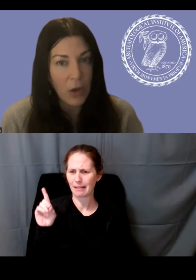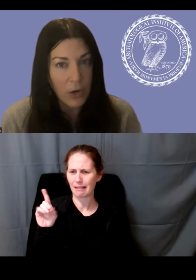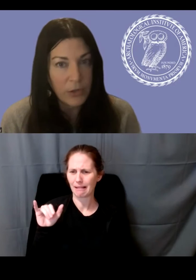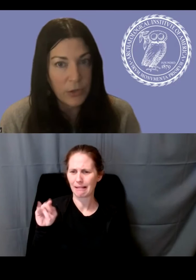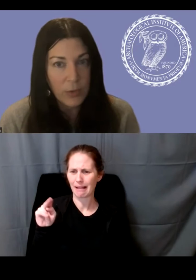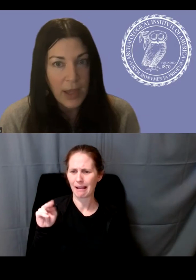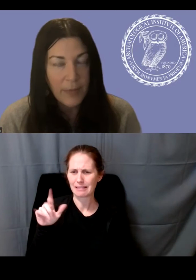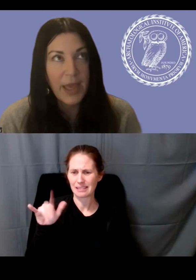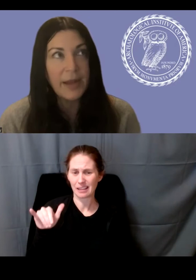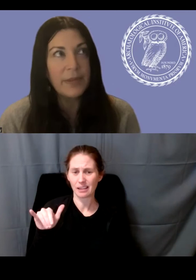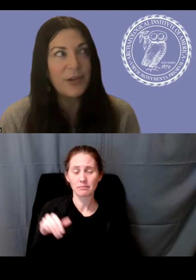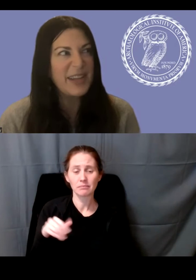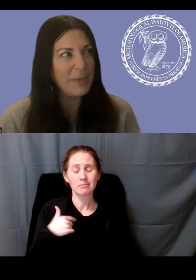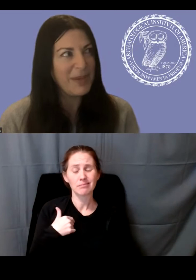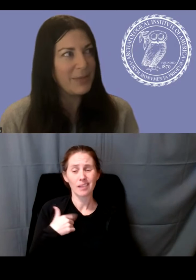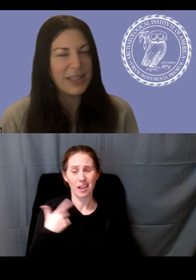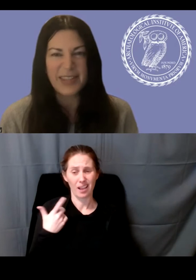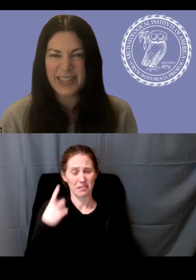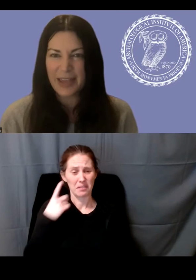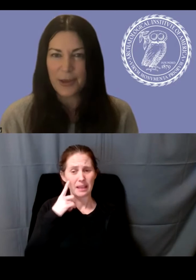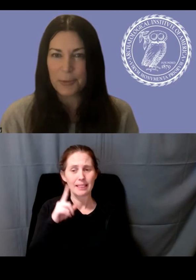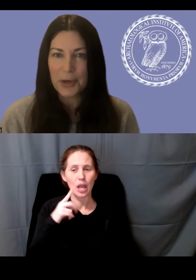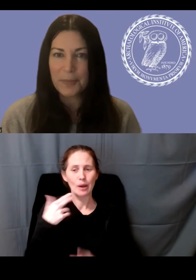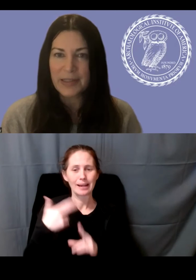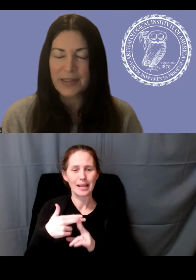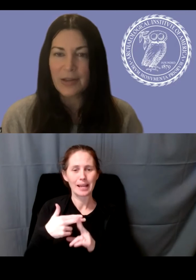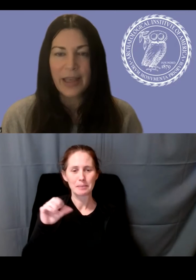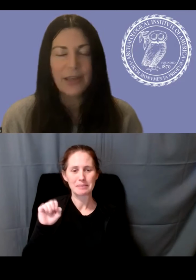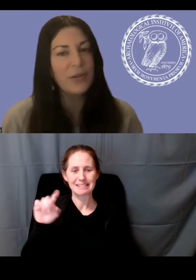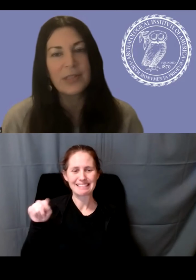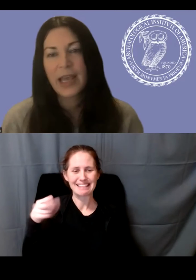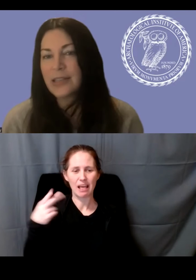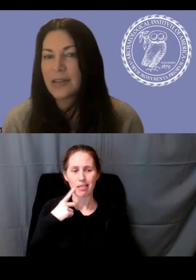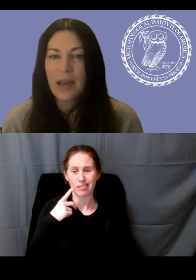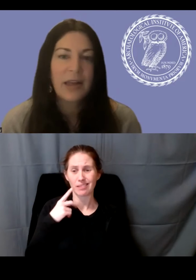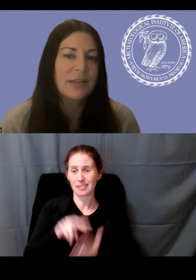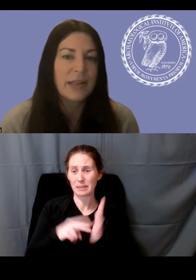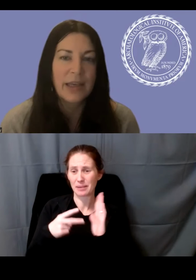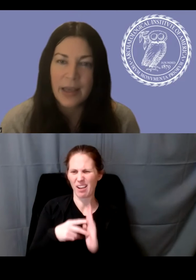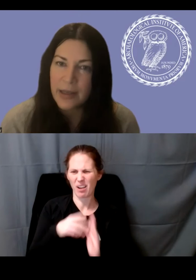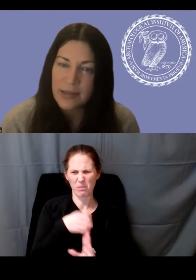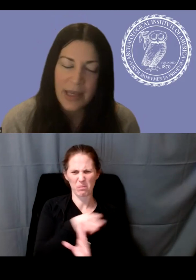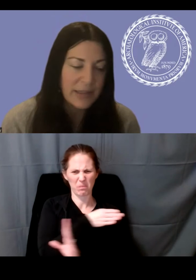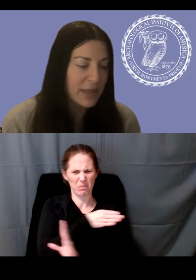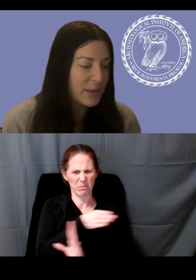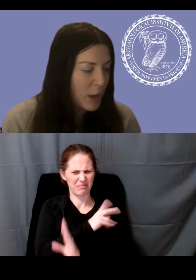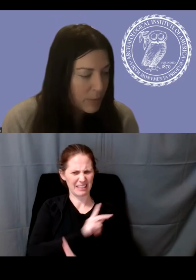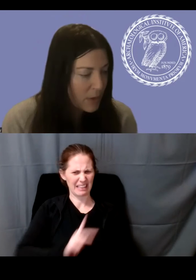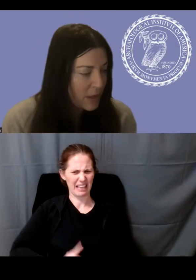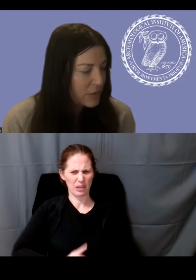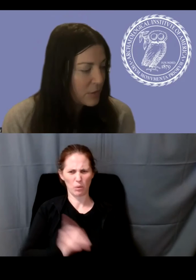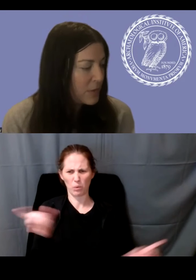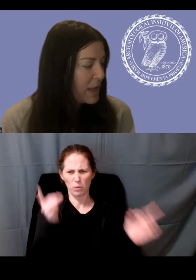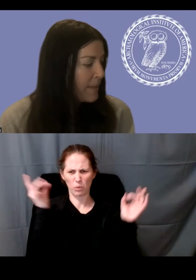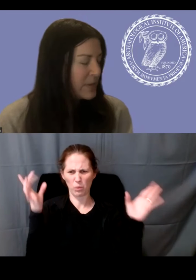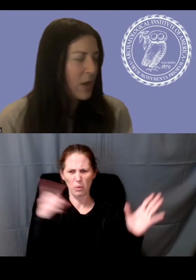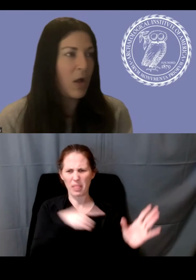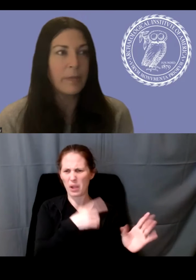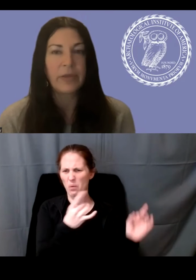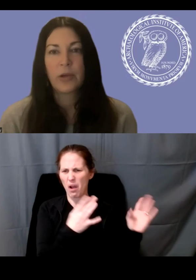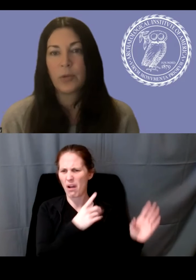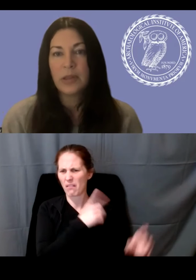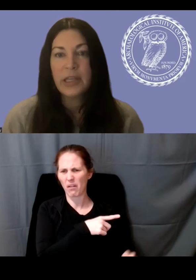I argue that they're naming themselves Seth on purpose. They're like, those 18th dynasty kings, they did a number on you. It